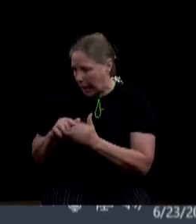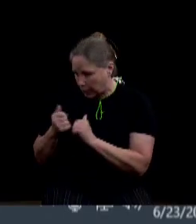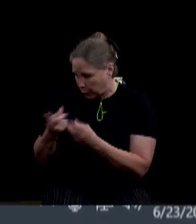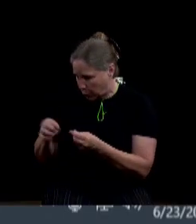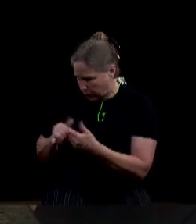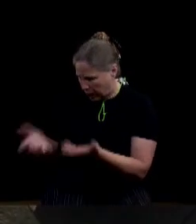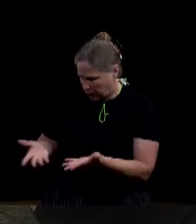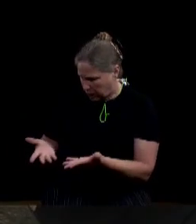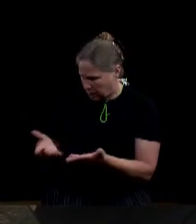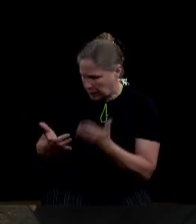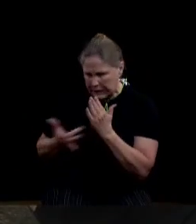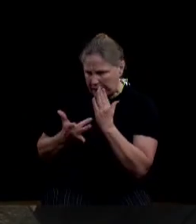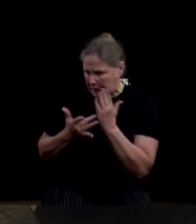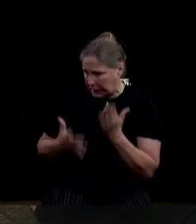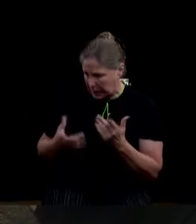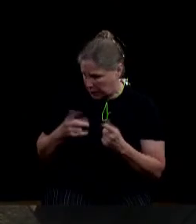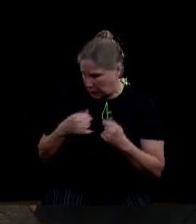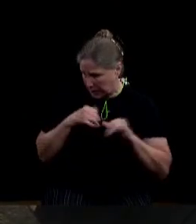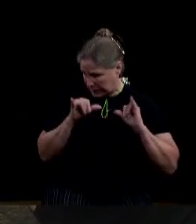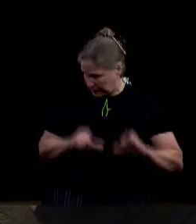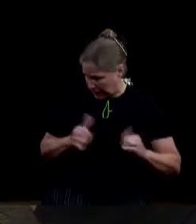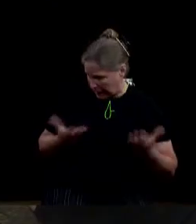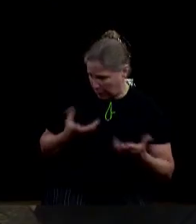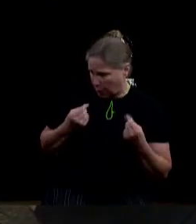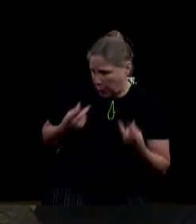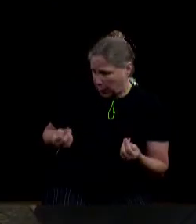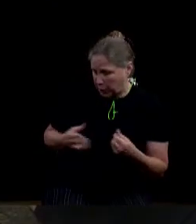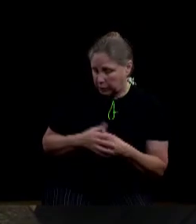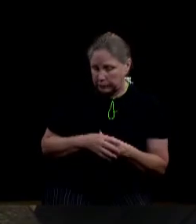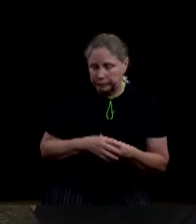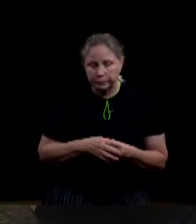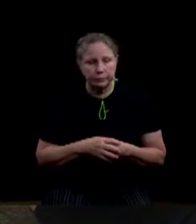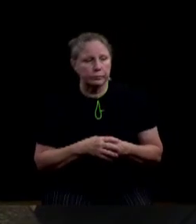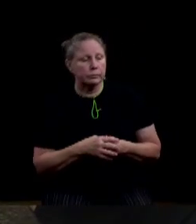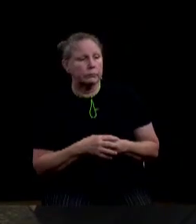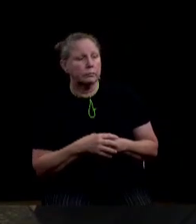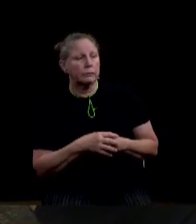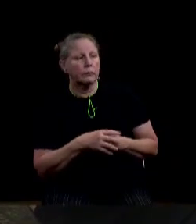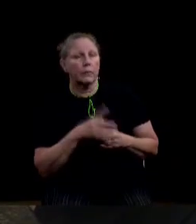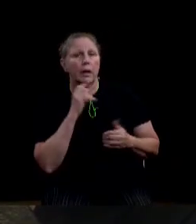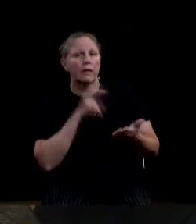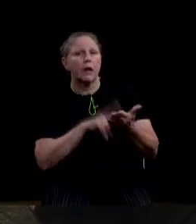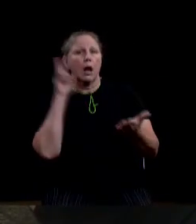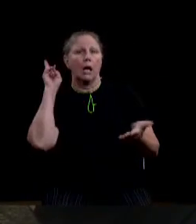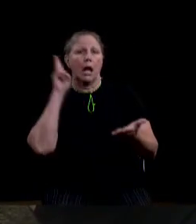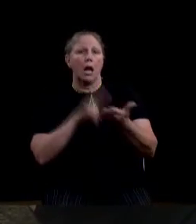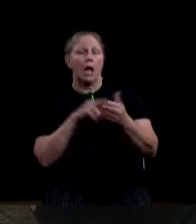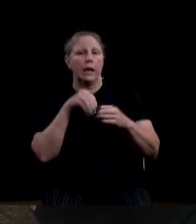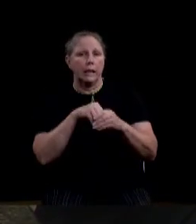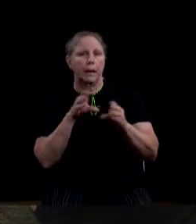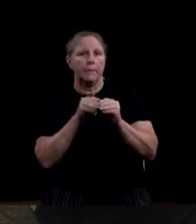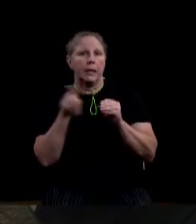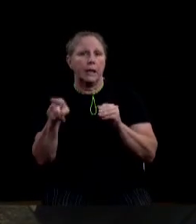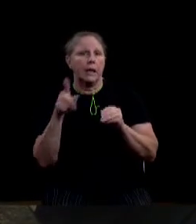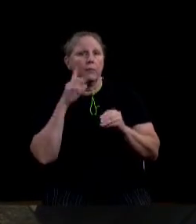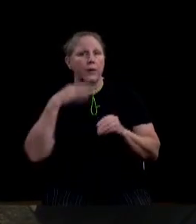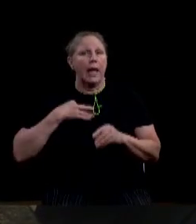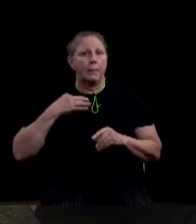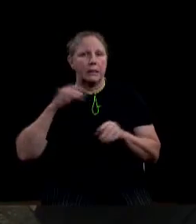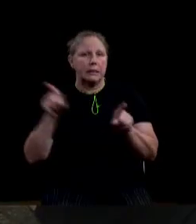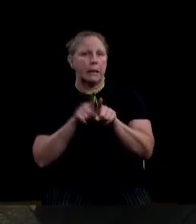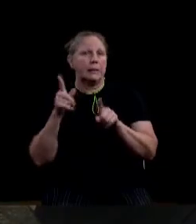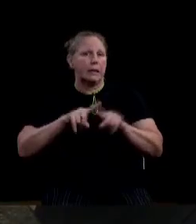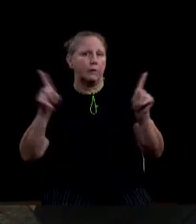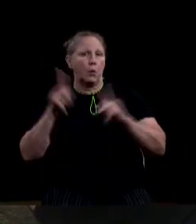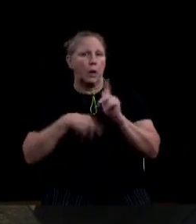line here? I'm afraid you'll have to log into the meeting because that's the meeting link that the applicants have. So if you'll just